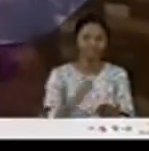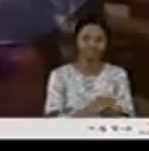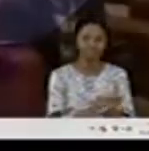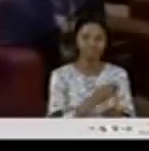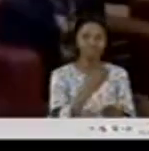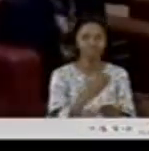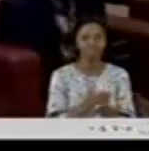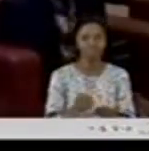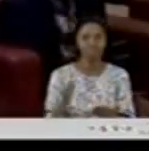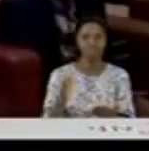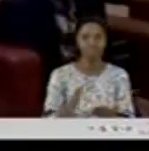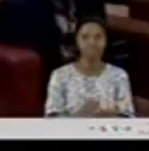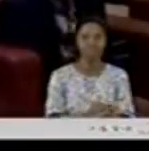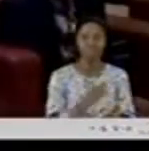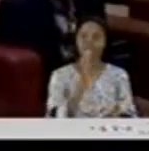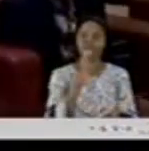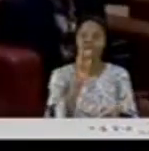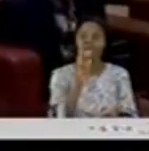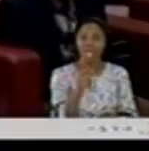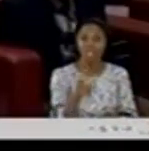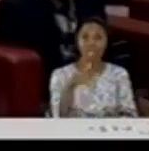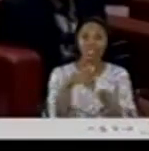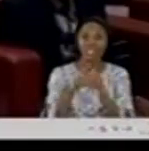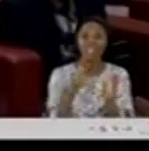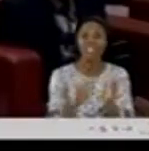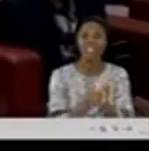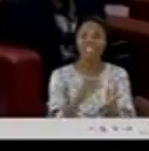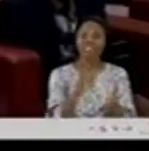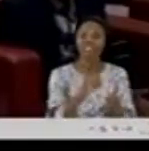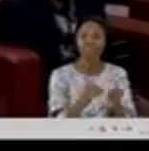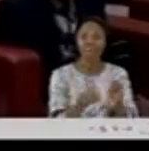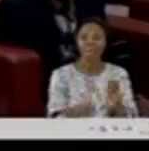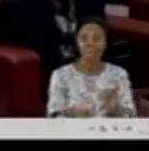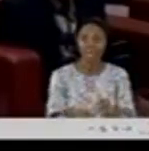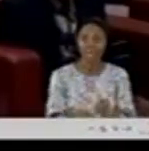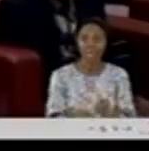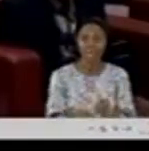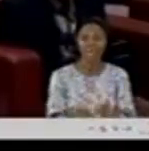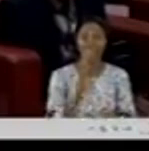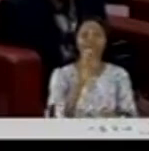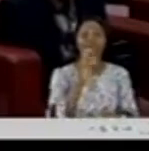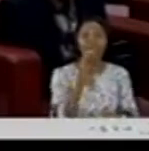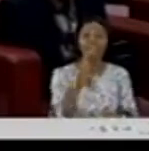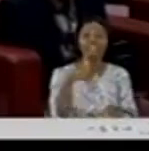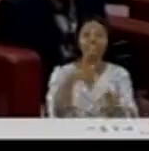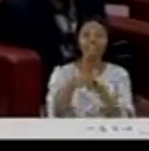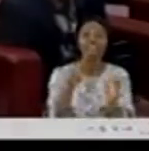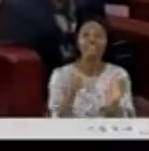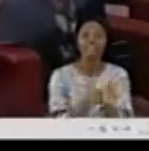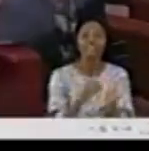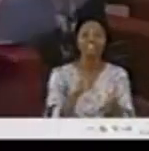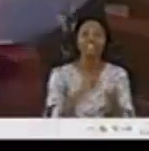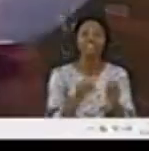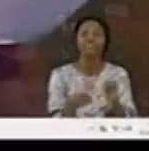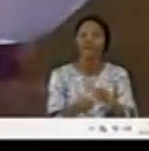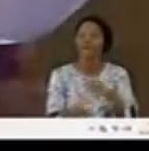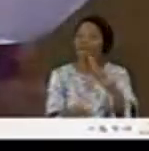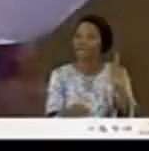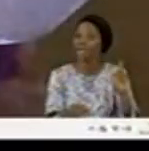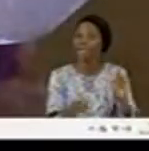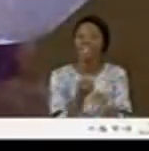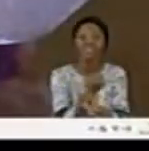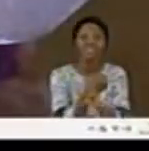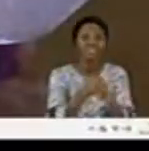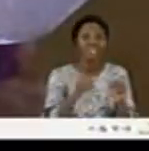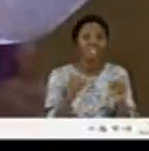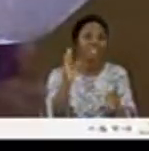you in that number? Are you in that number? Are you in that